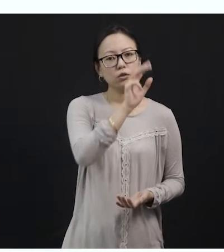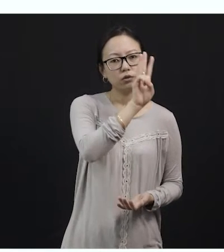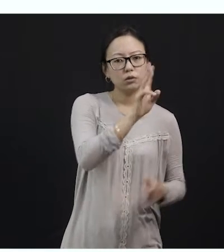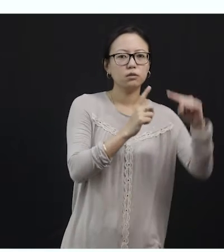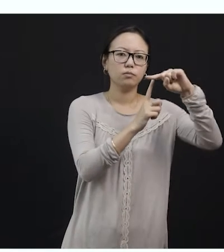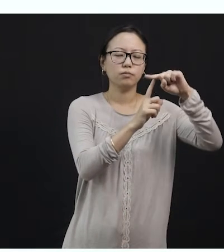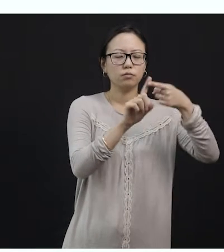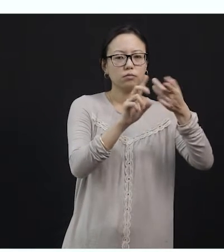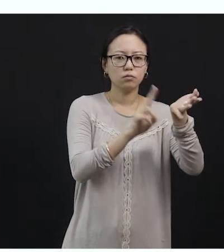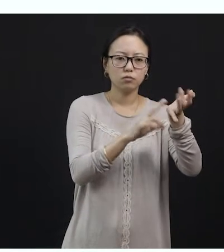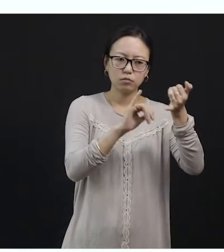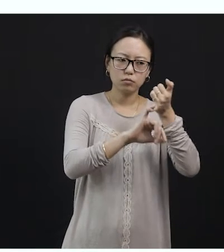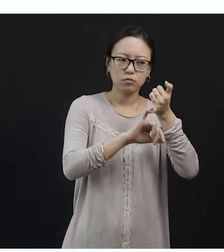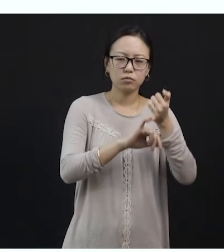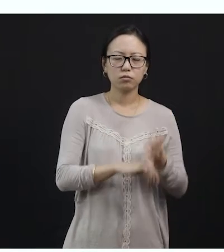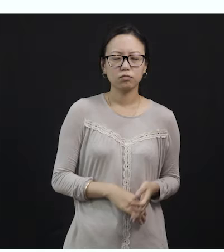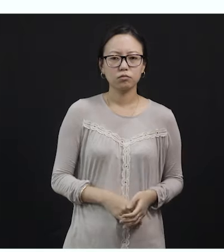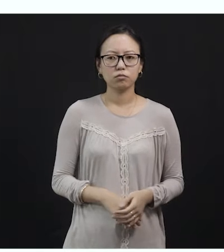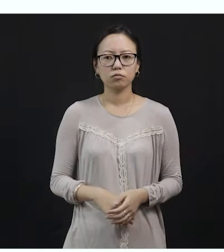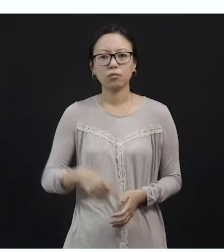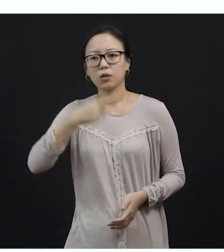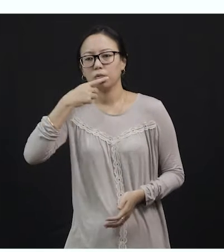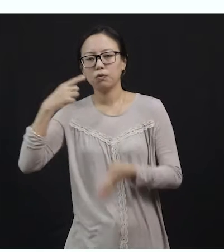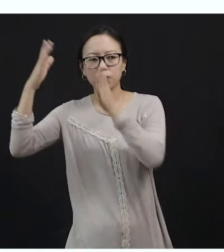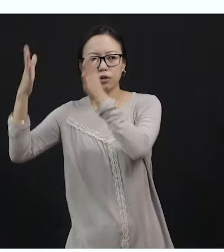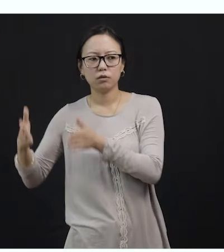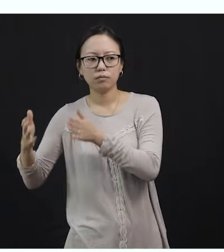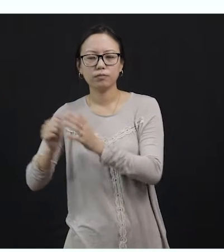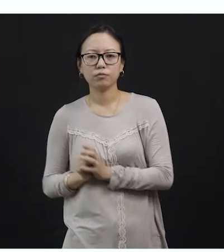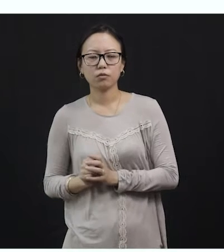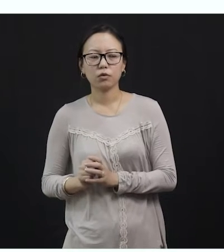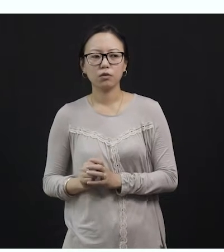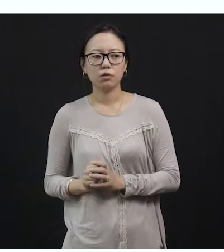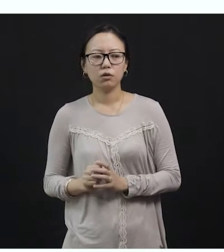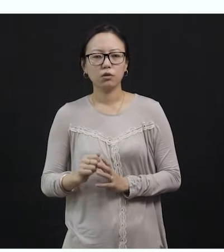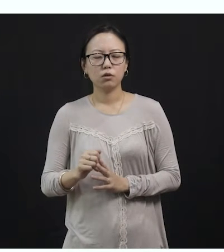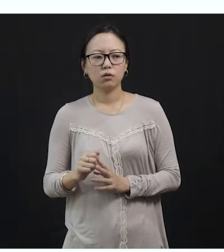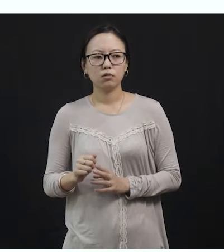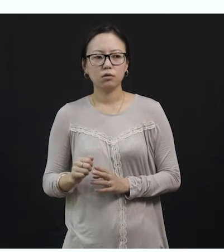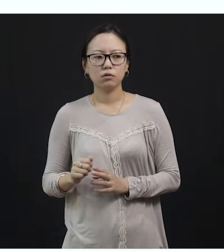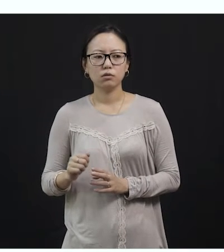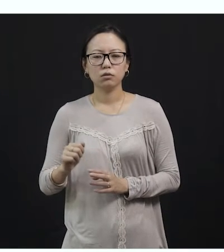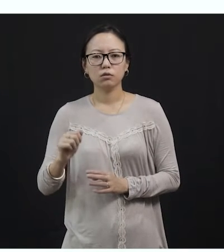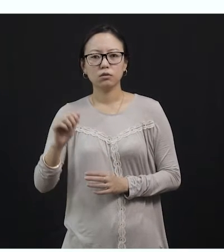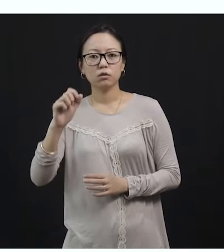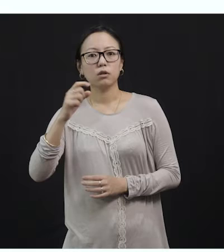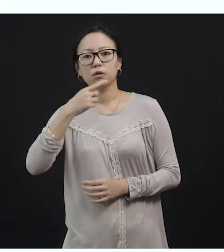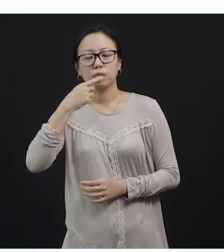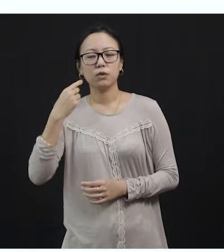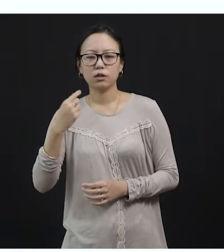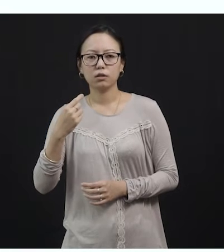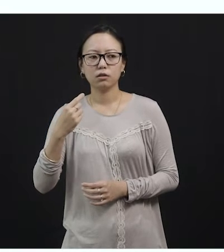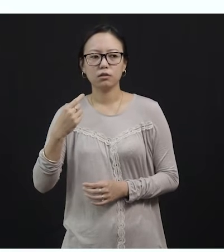as 3 tenths. And in the next column, 1, 2, 3, 4, 5,